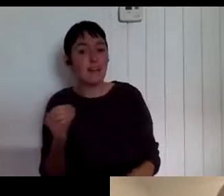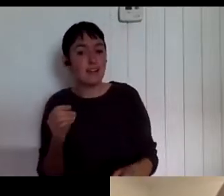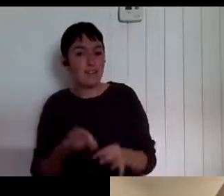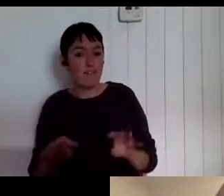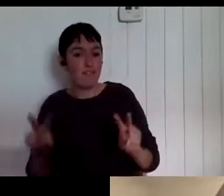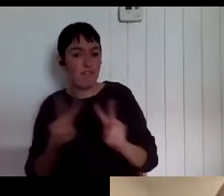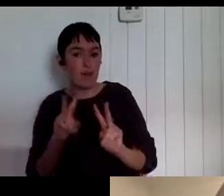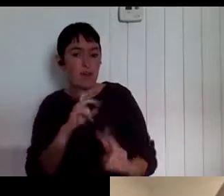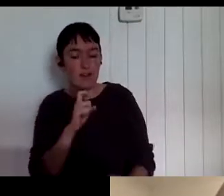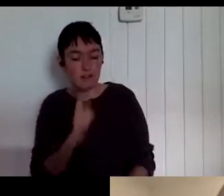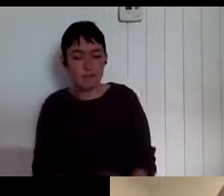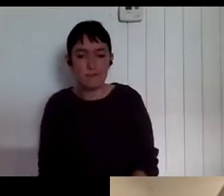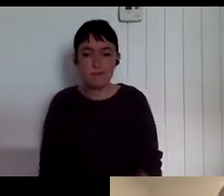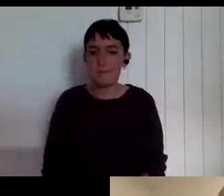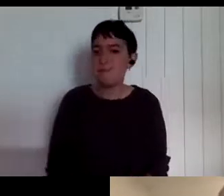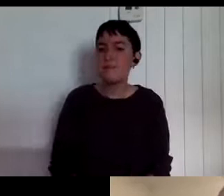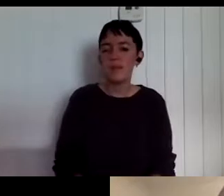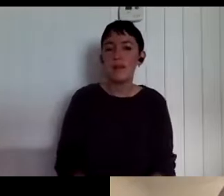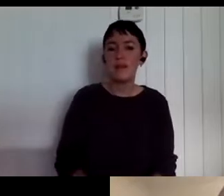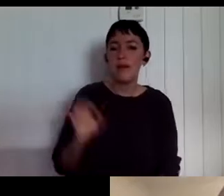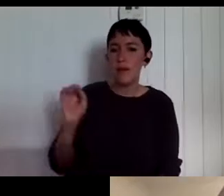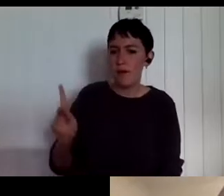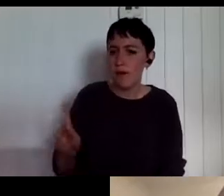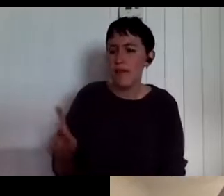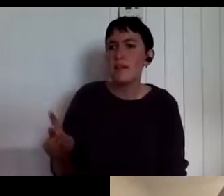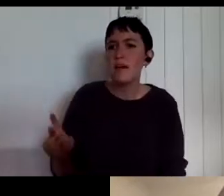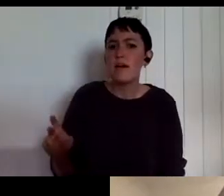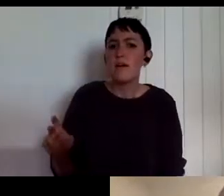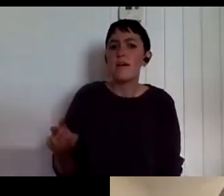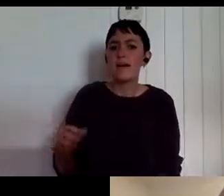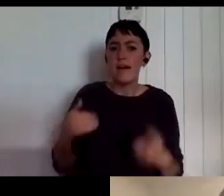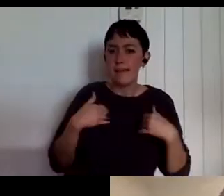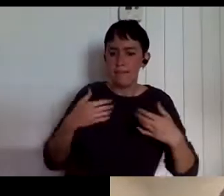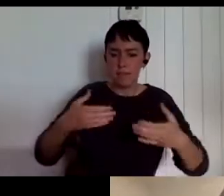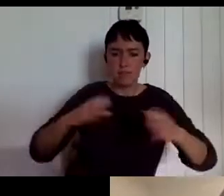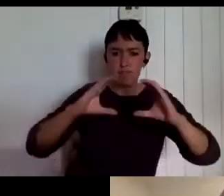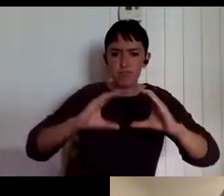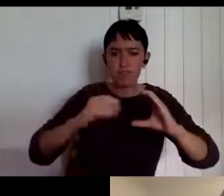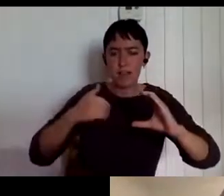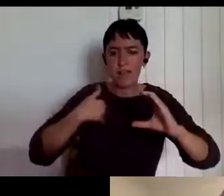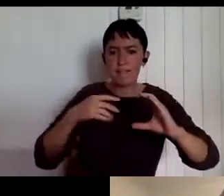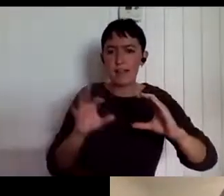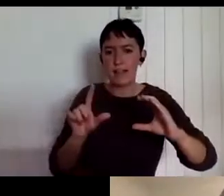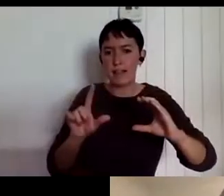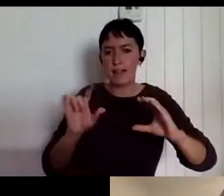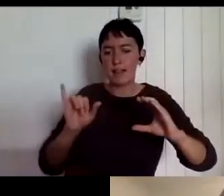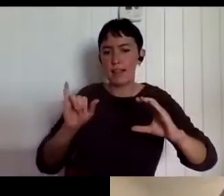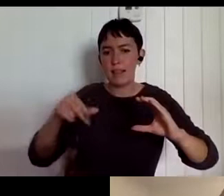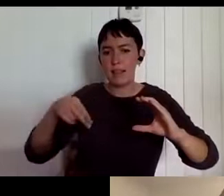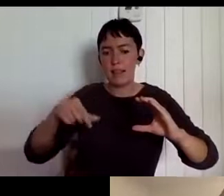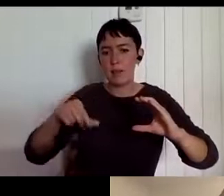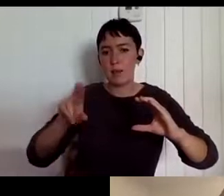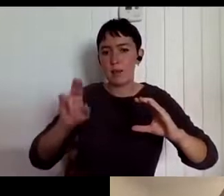So, okay. We've got a thing that holds some liquid, and inside the liquid, we have either nickel ion or